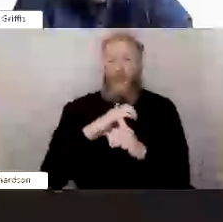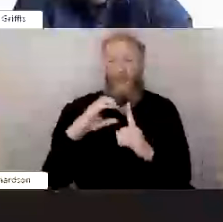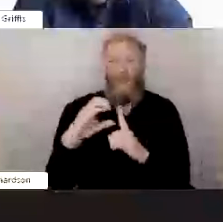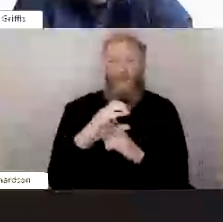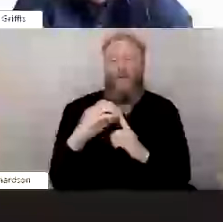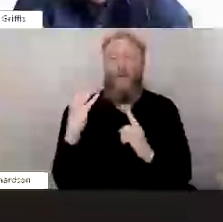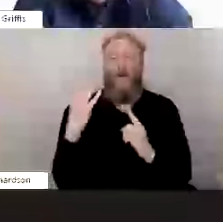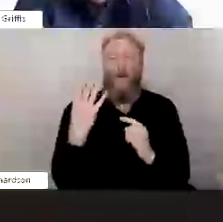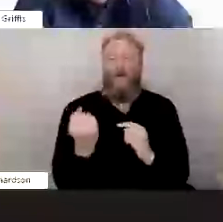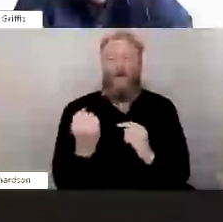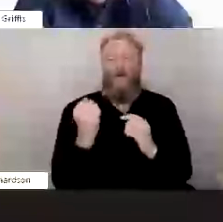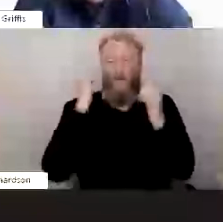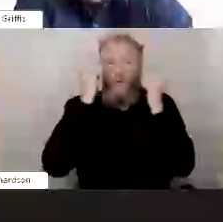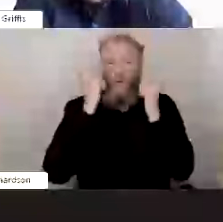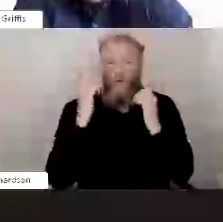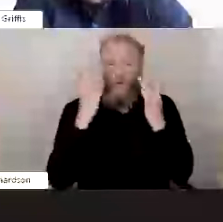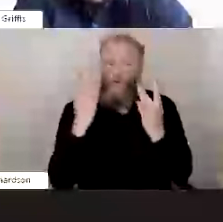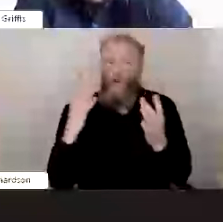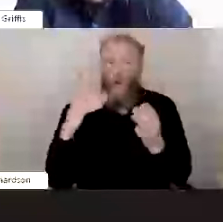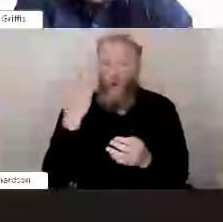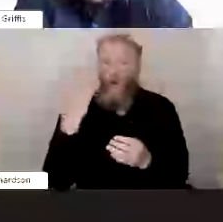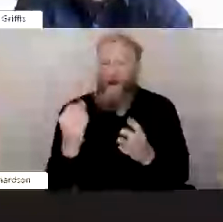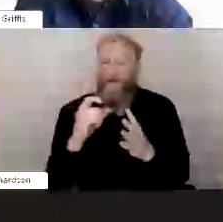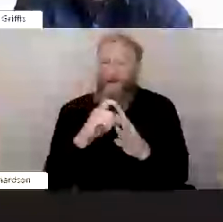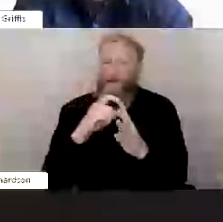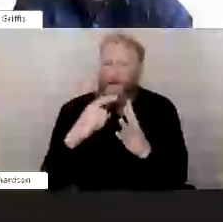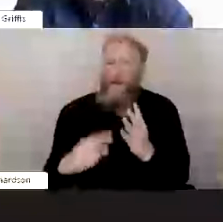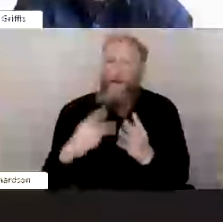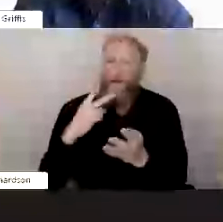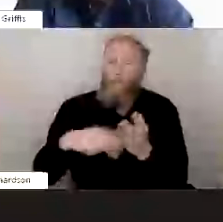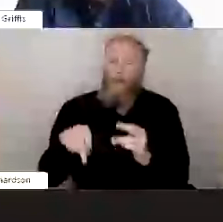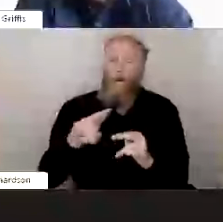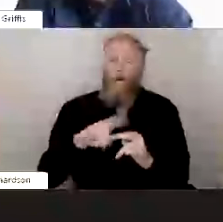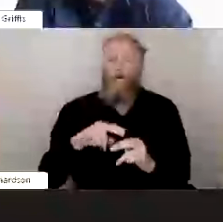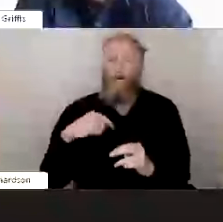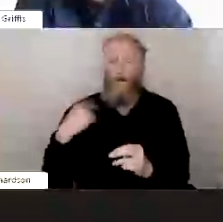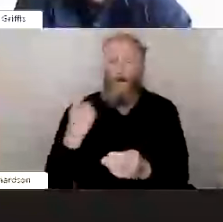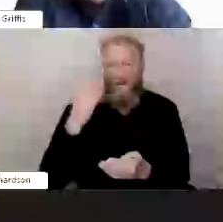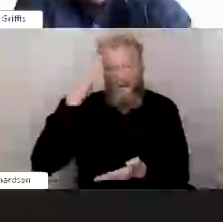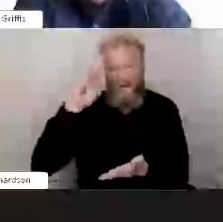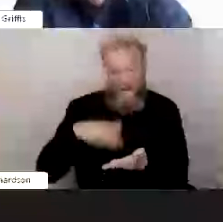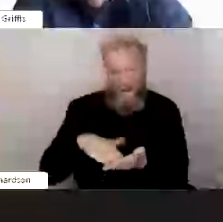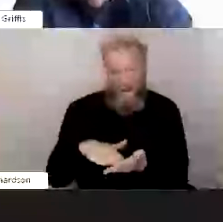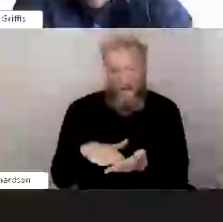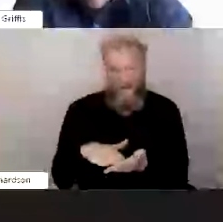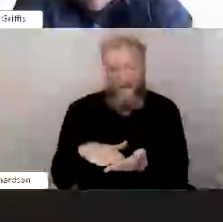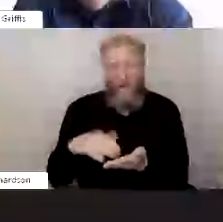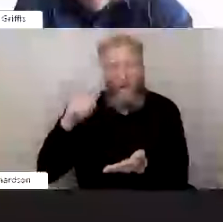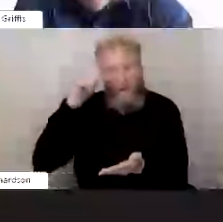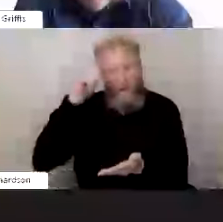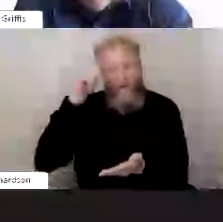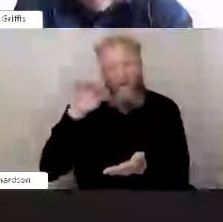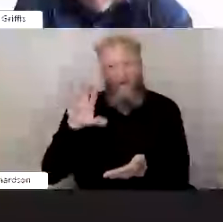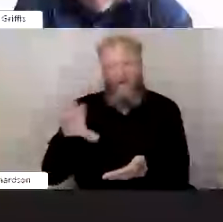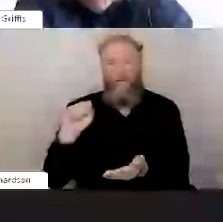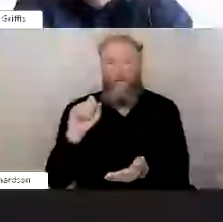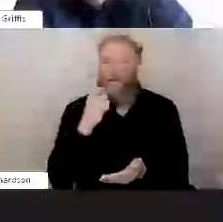to show that disability has always been part of the human experience. And we know this from a fairly